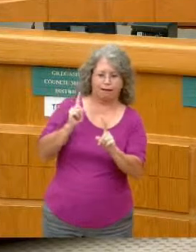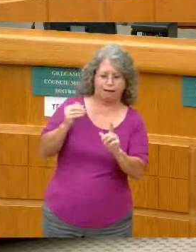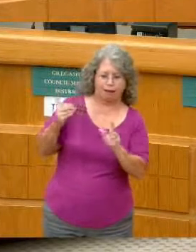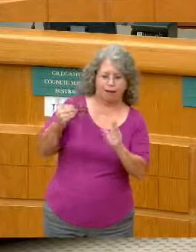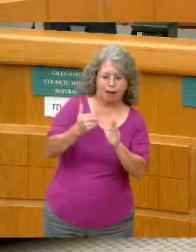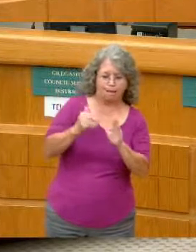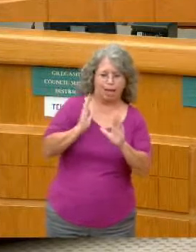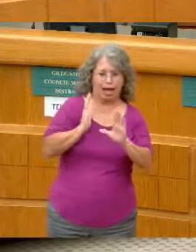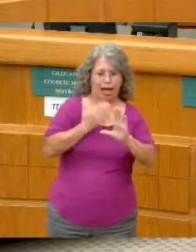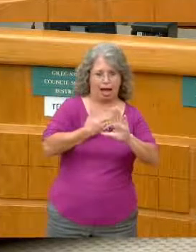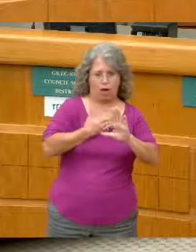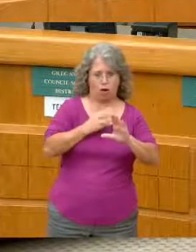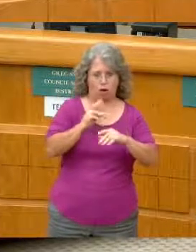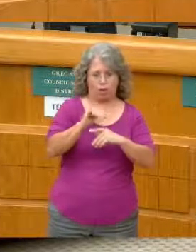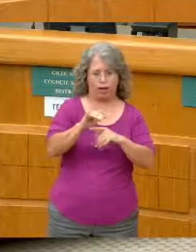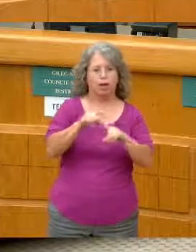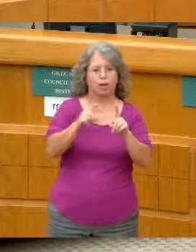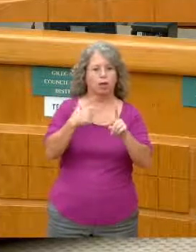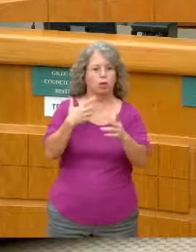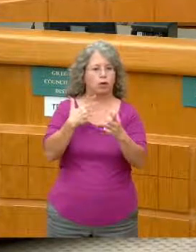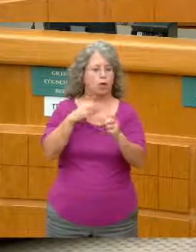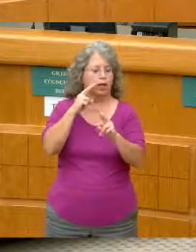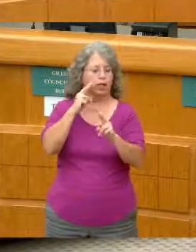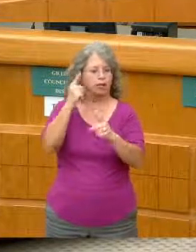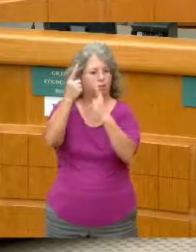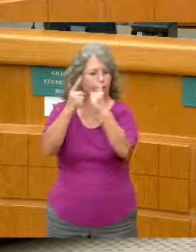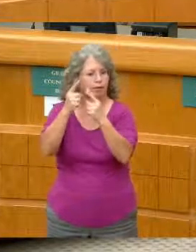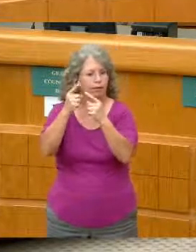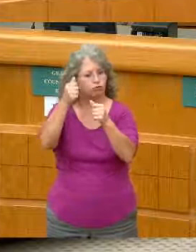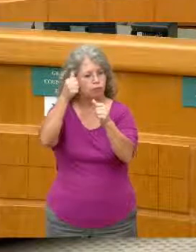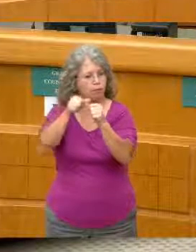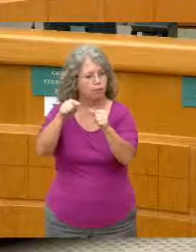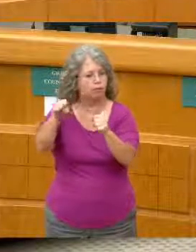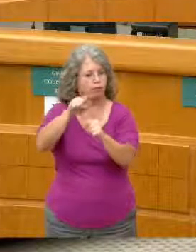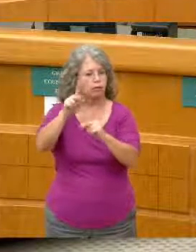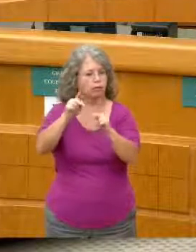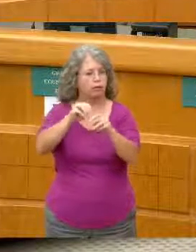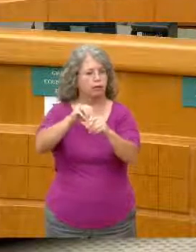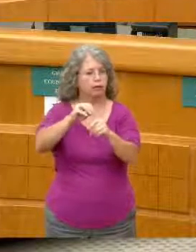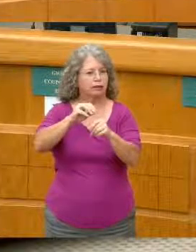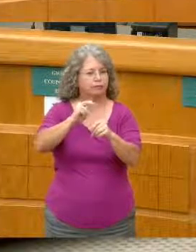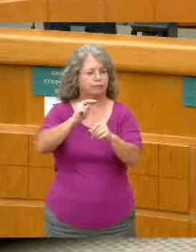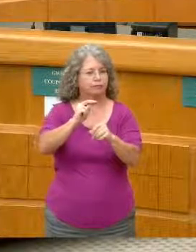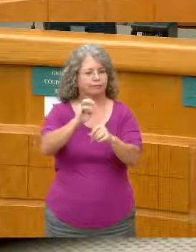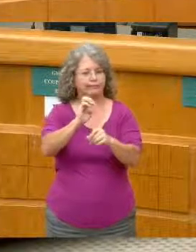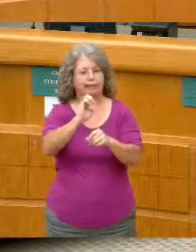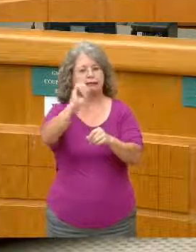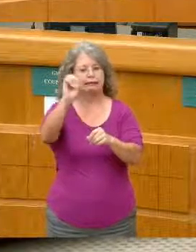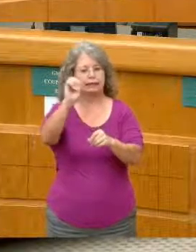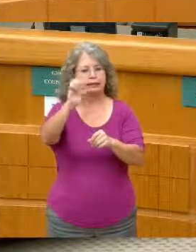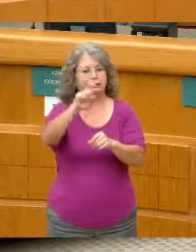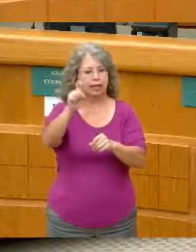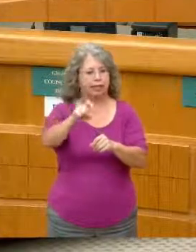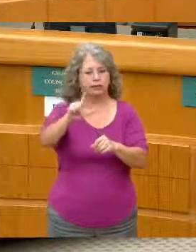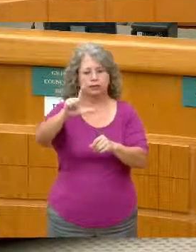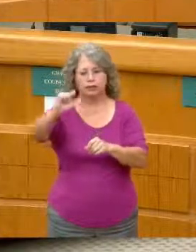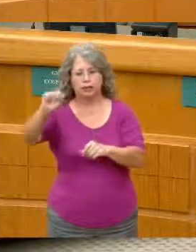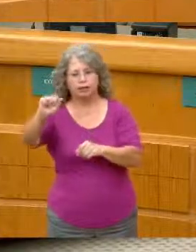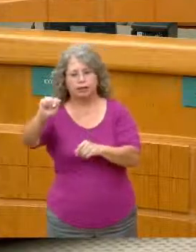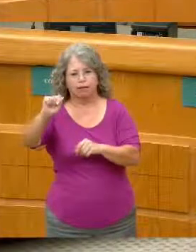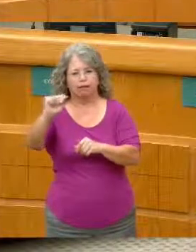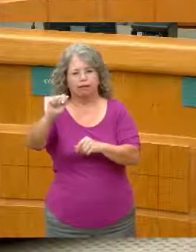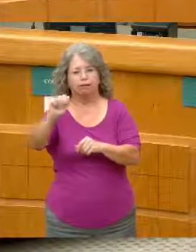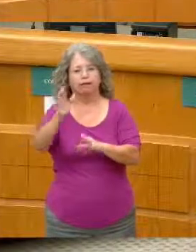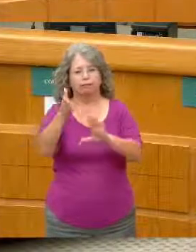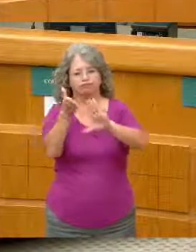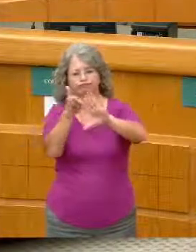Marco, but we do want to remember those up in East Texas and Louisiana that are being hit by that.